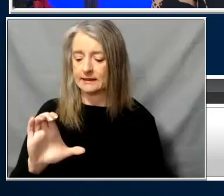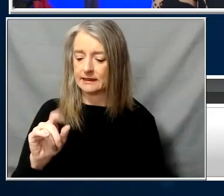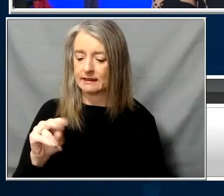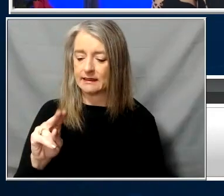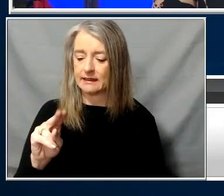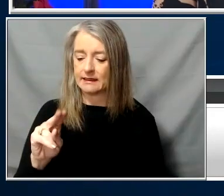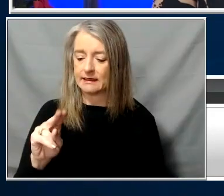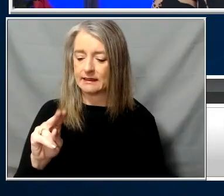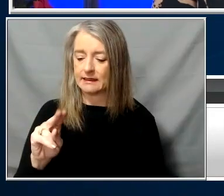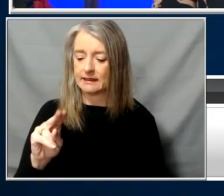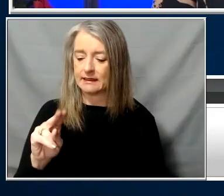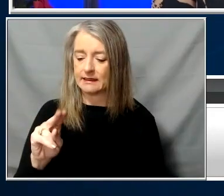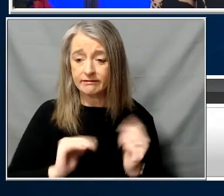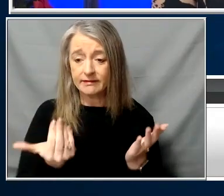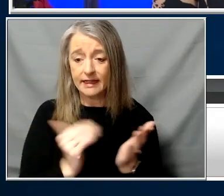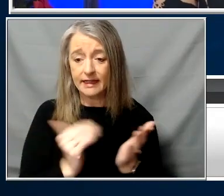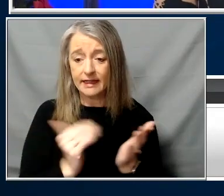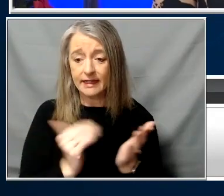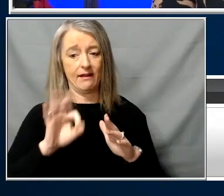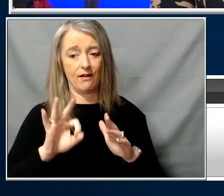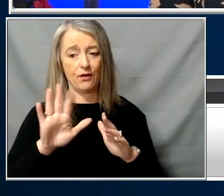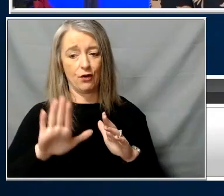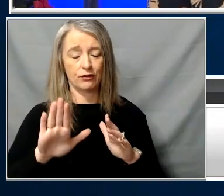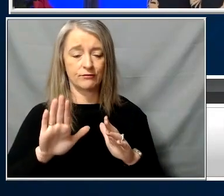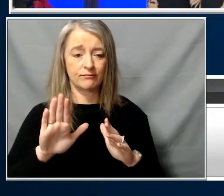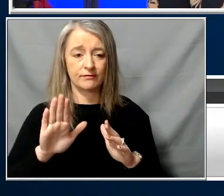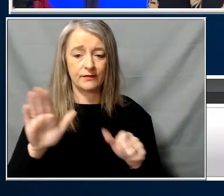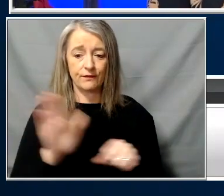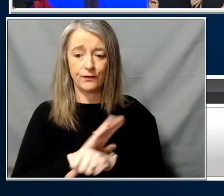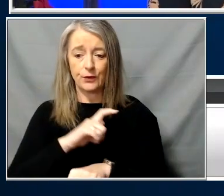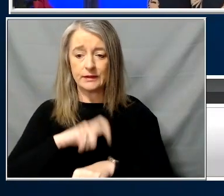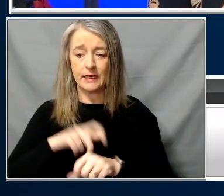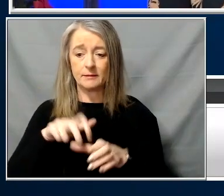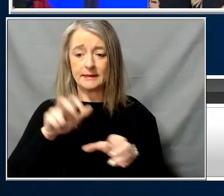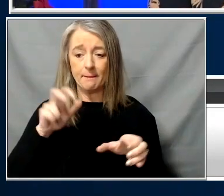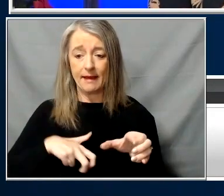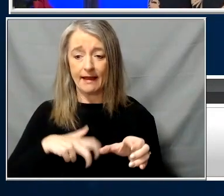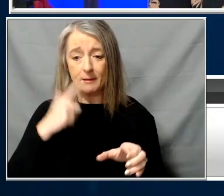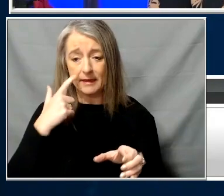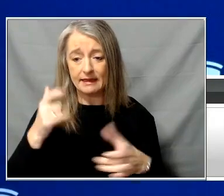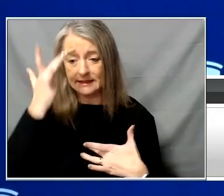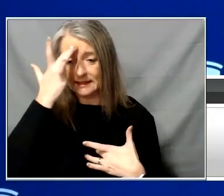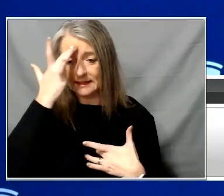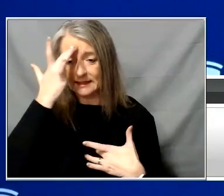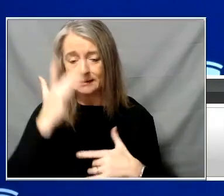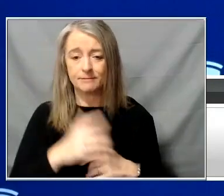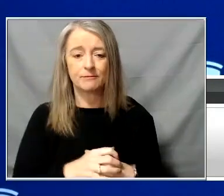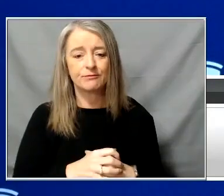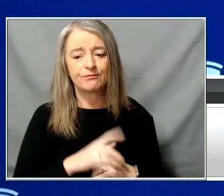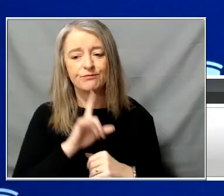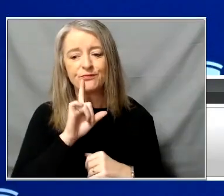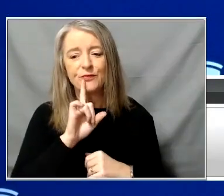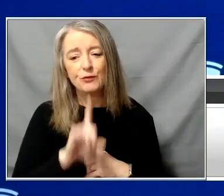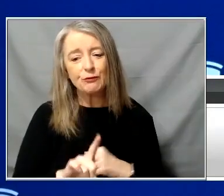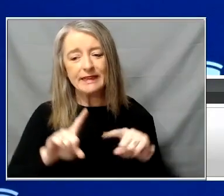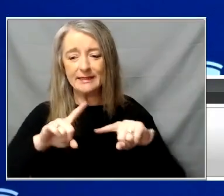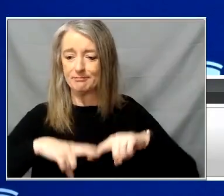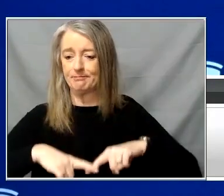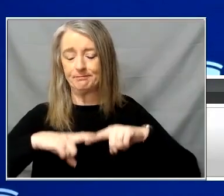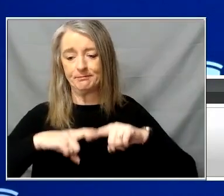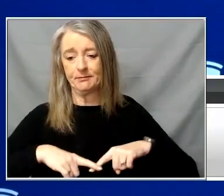beginning of her just full-time taking a step back due to this disease? Sure. It really depends on what's